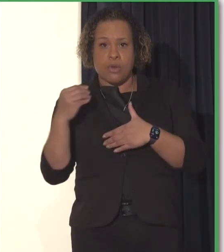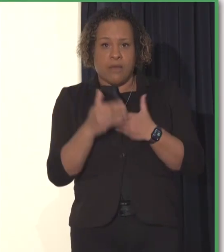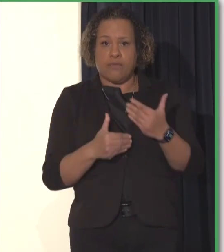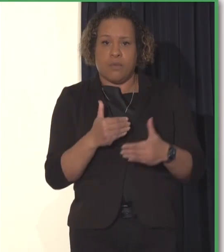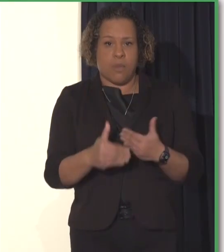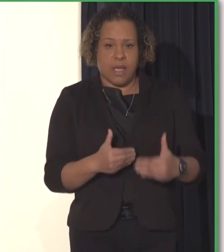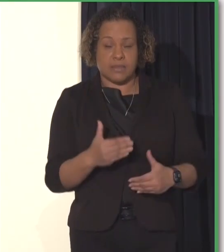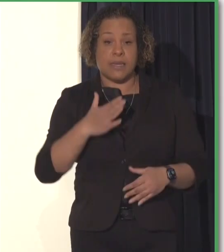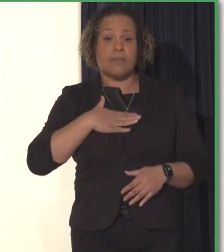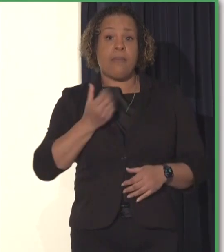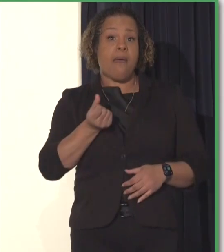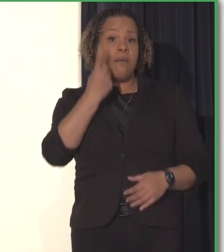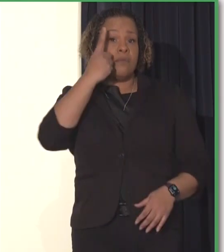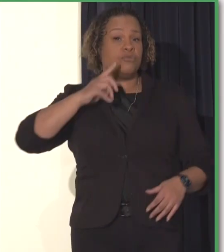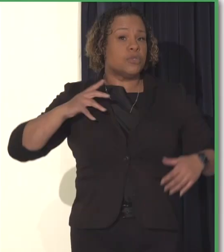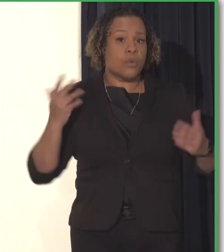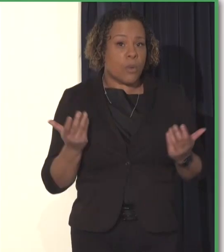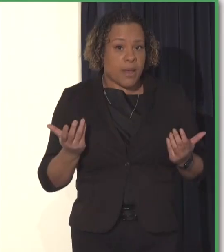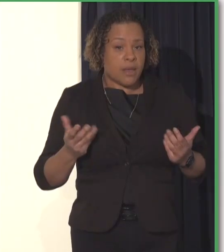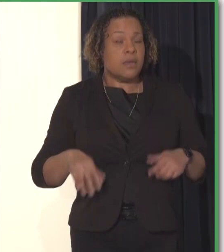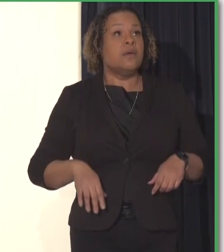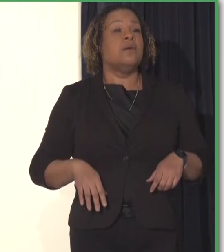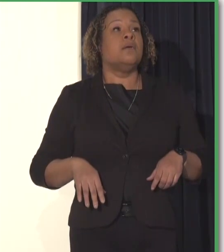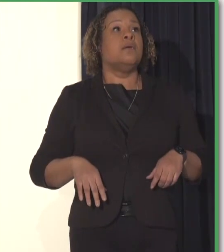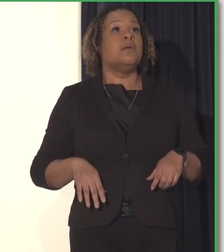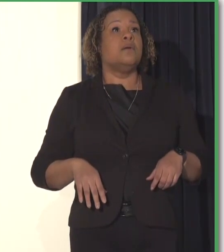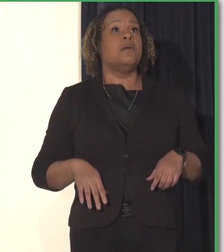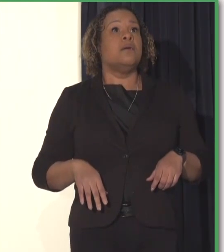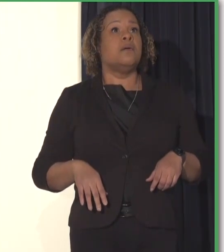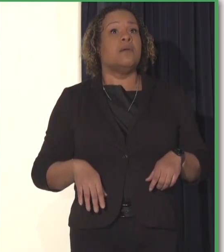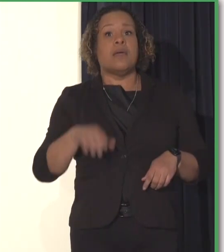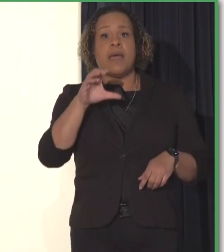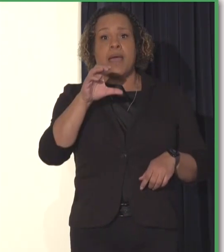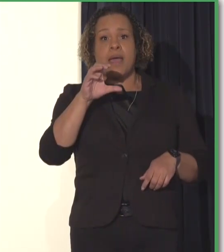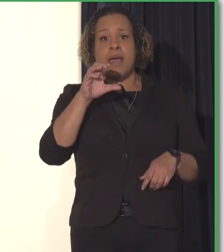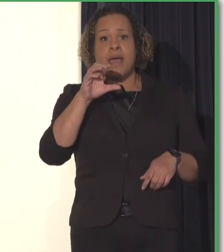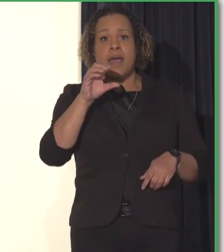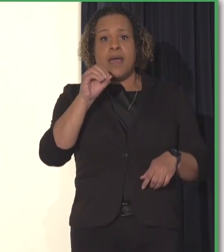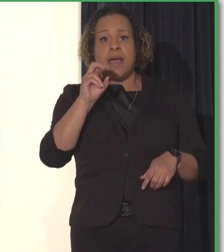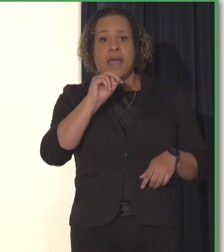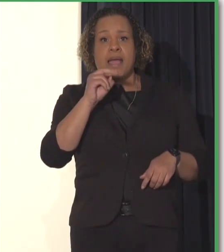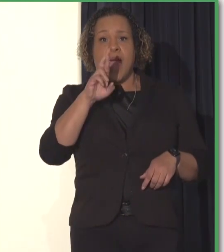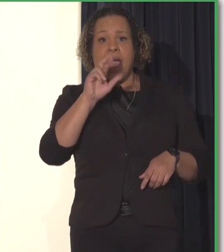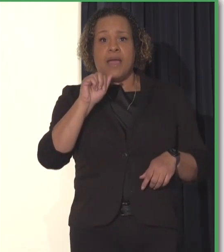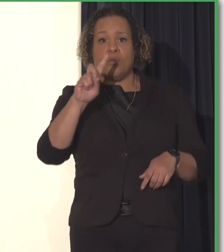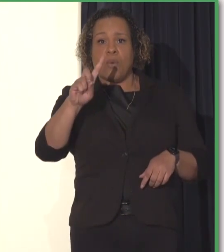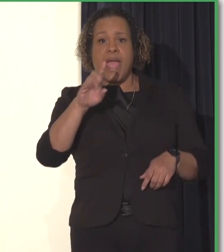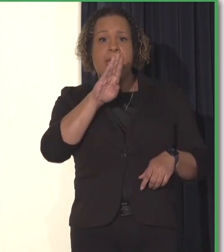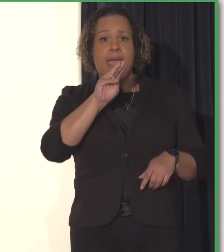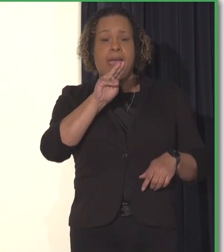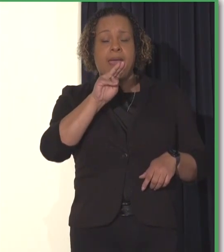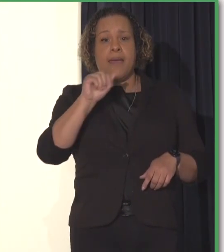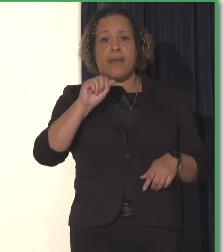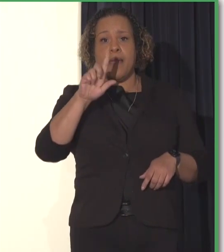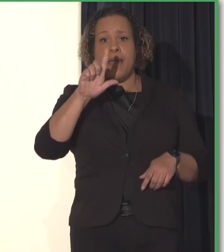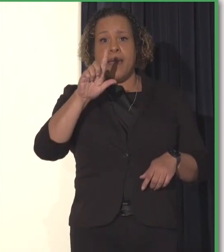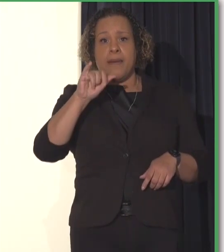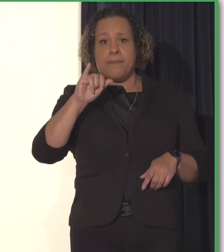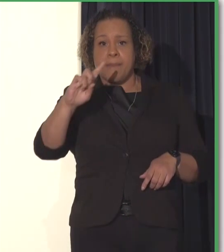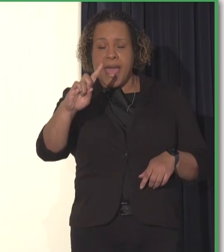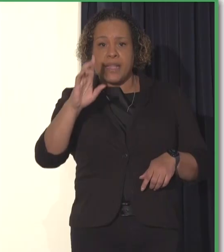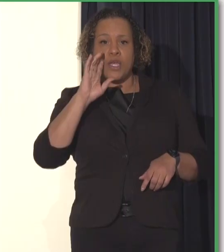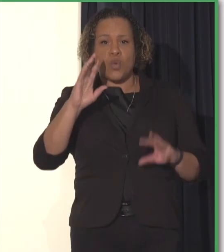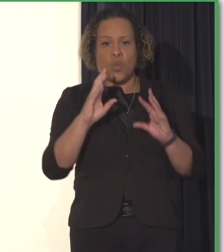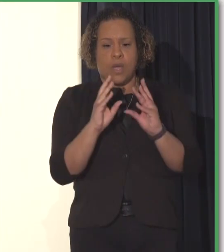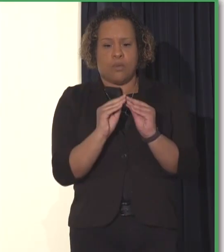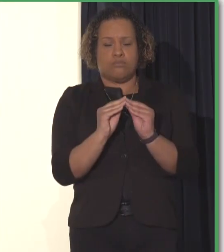my understanding that Conrad Malik is meeting with the board about